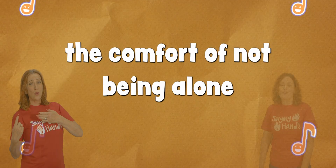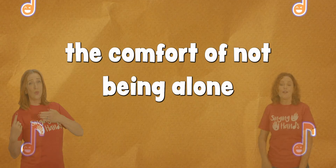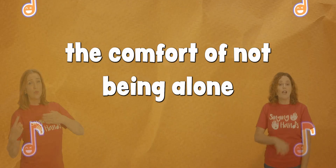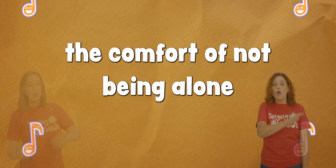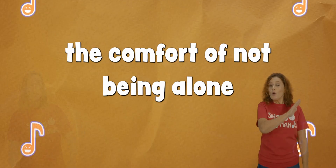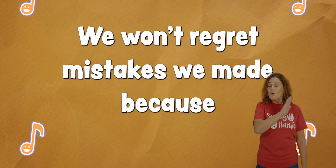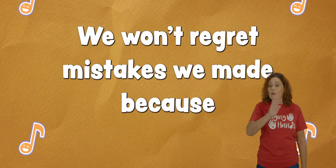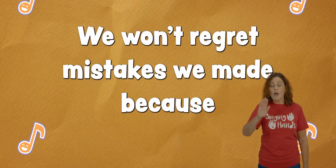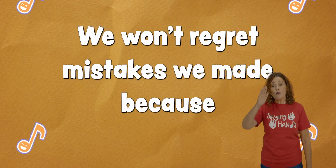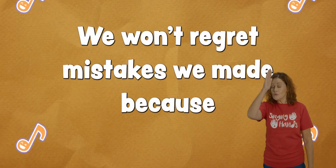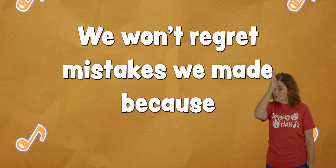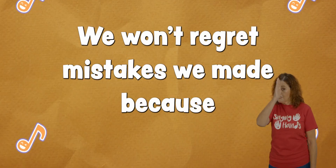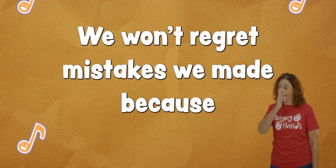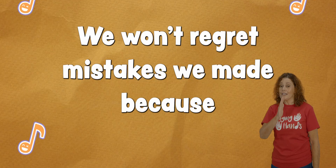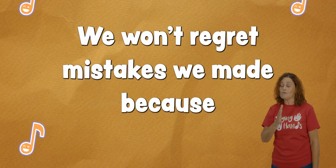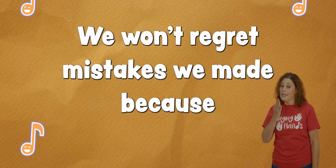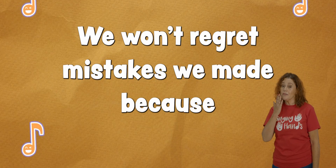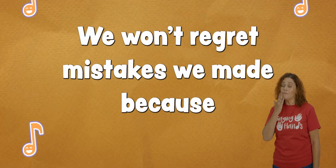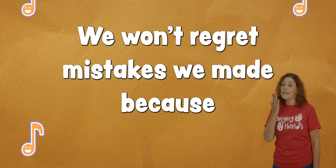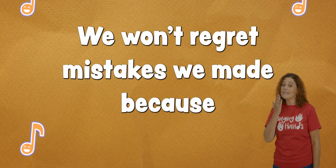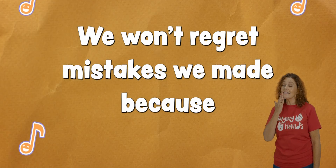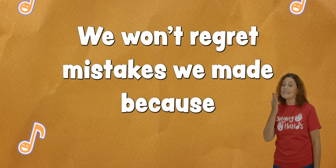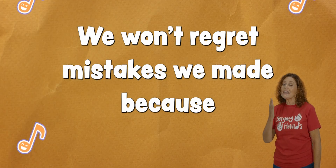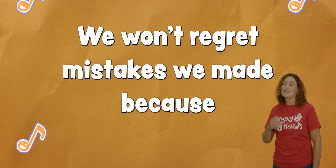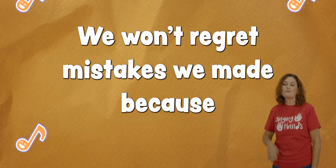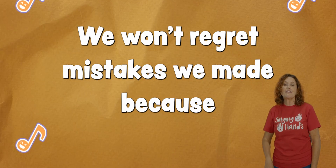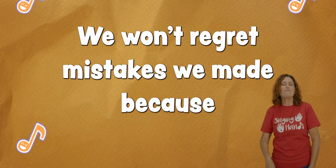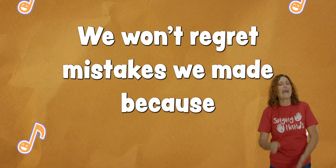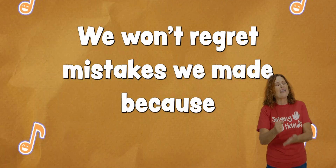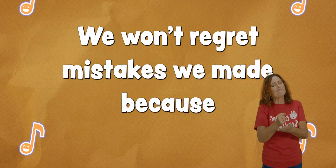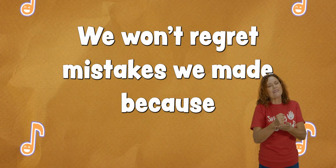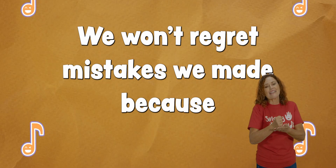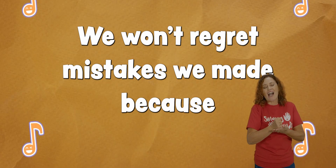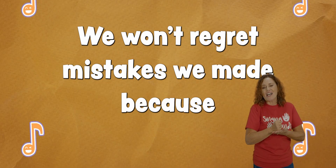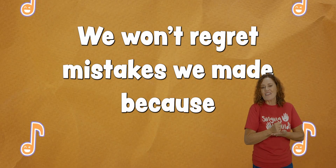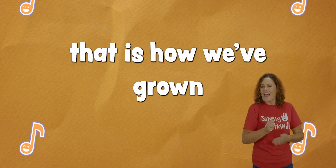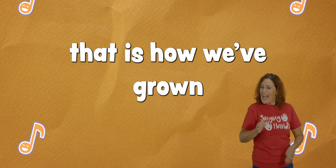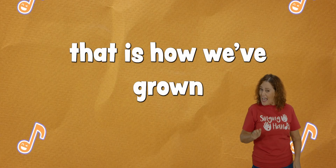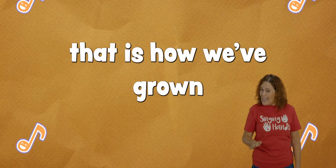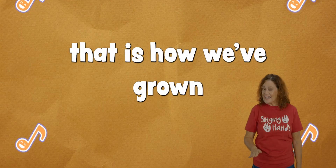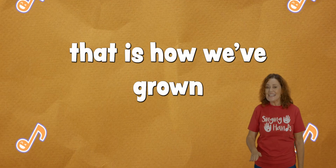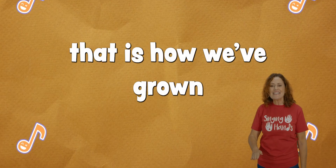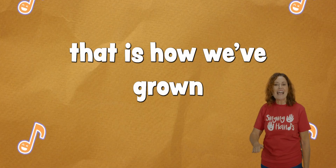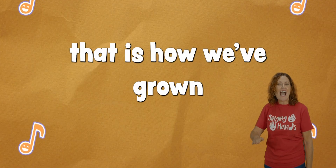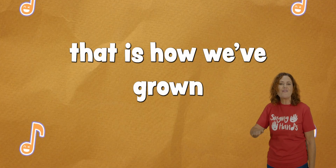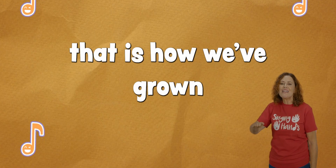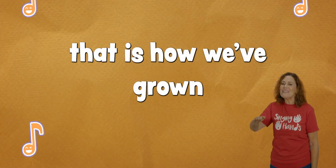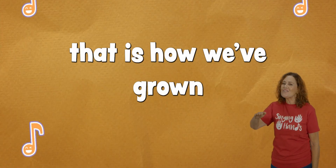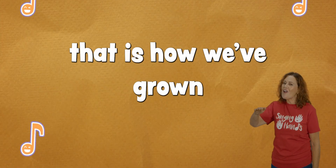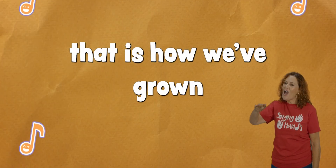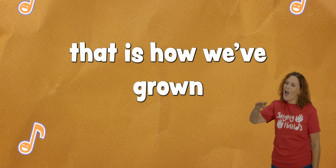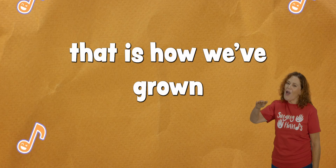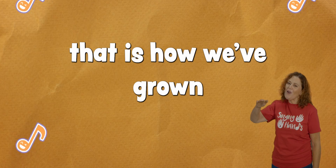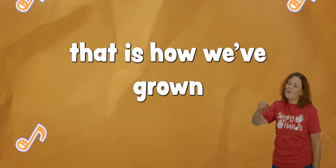alone. We won't regret mistakes we made because that is how